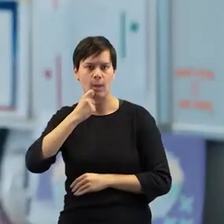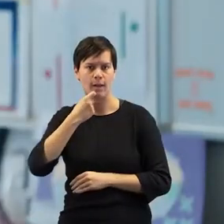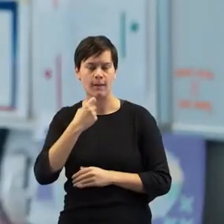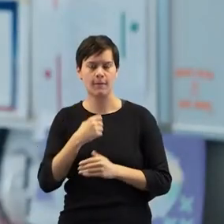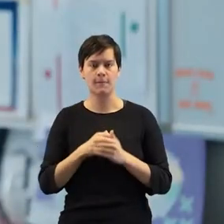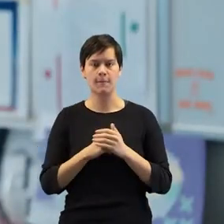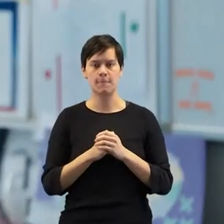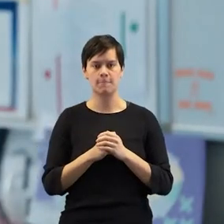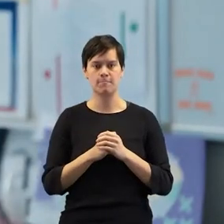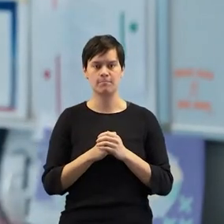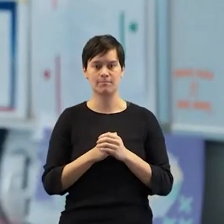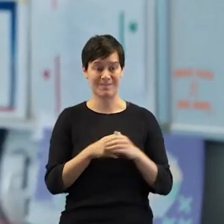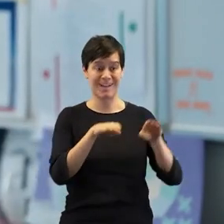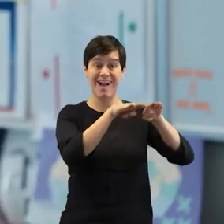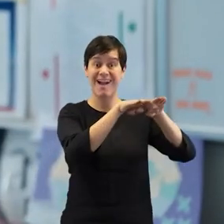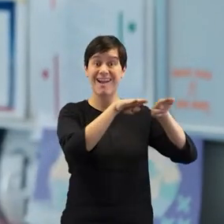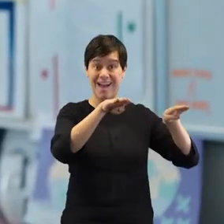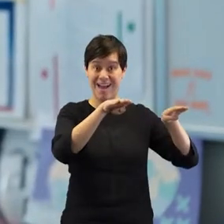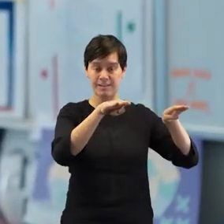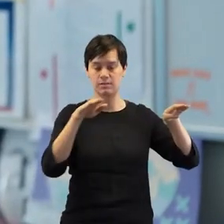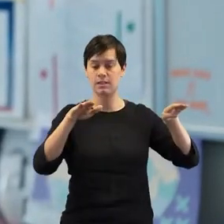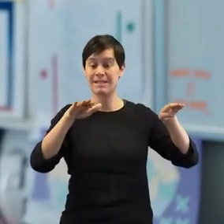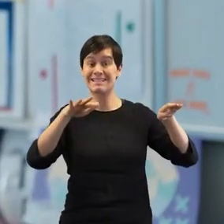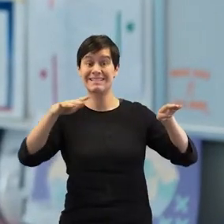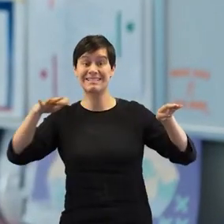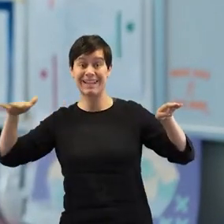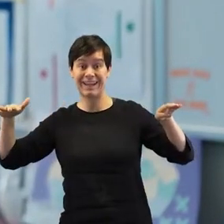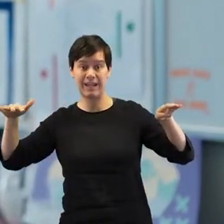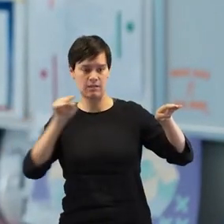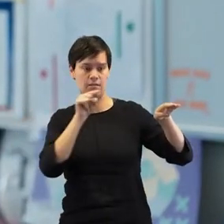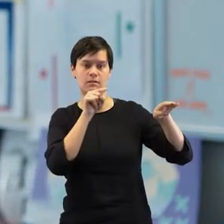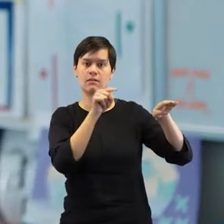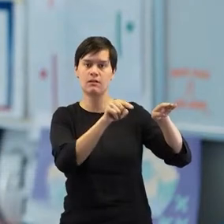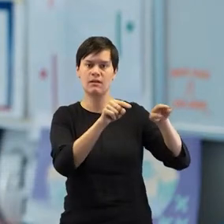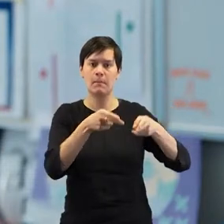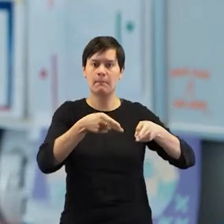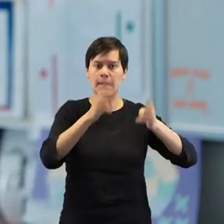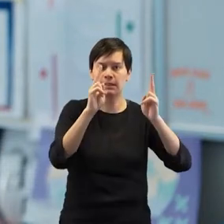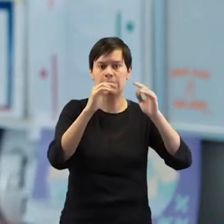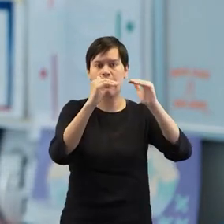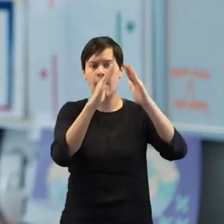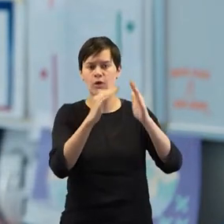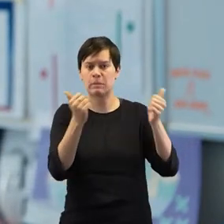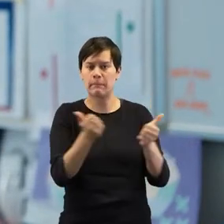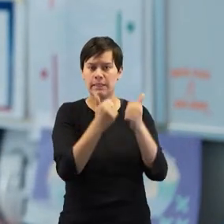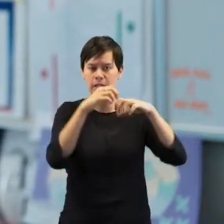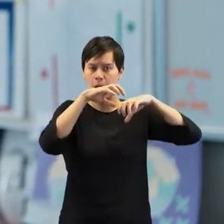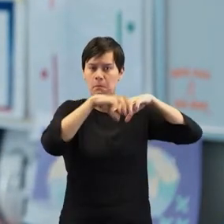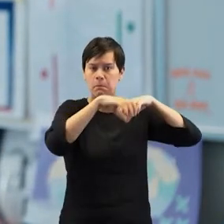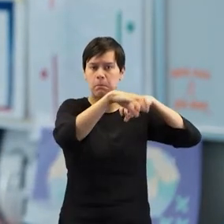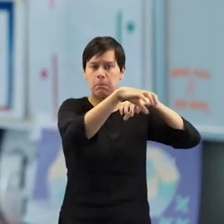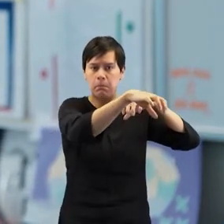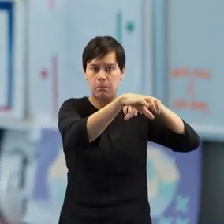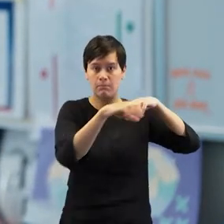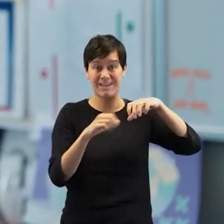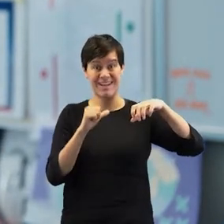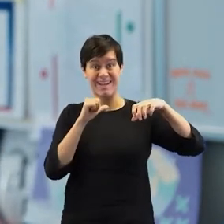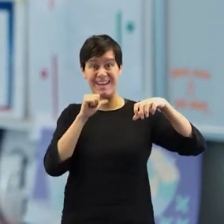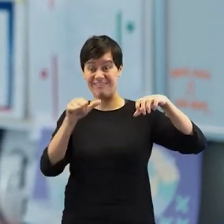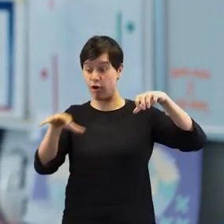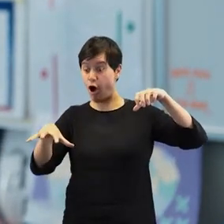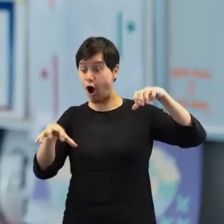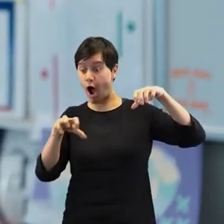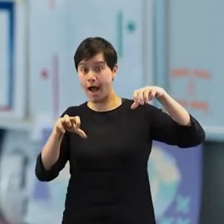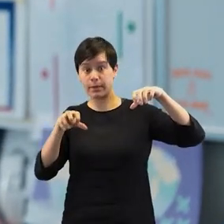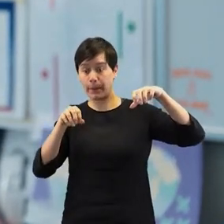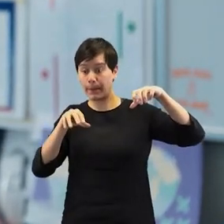The sea level rise is a big issue for us. You know, we have a lot of infrastructure, a lot of housing and so on, very close to sea level. So